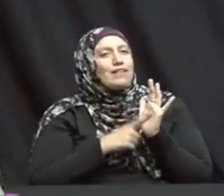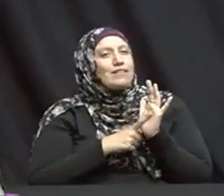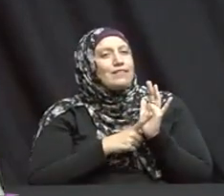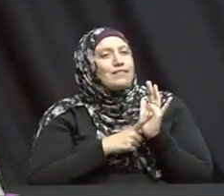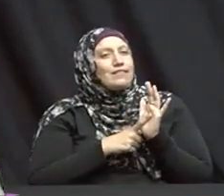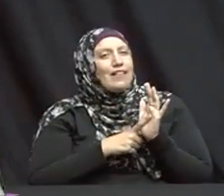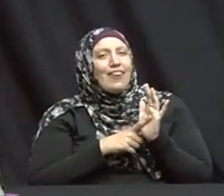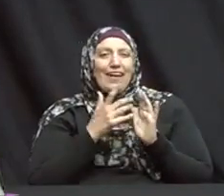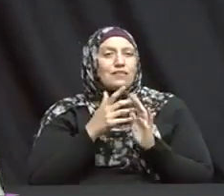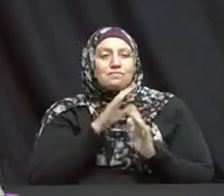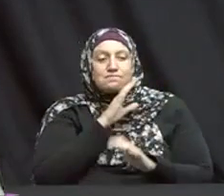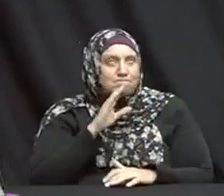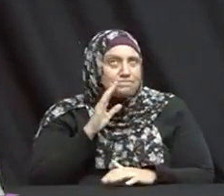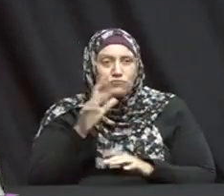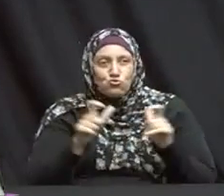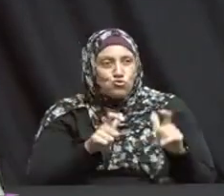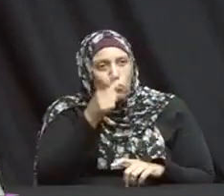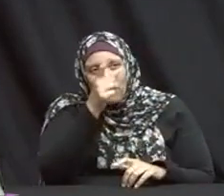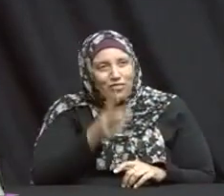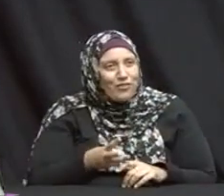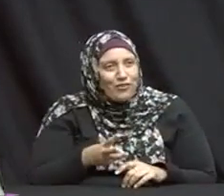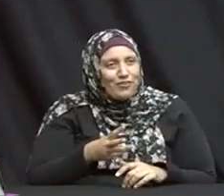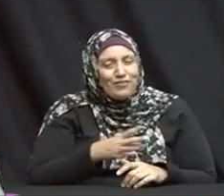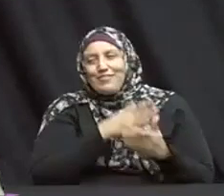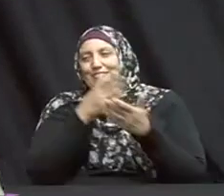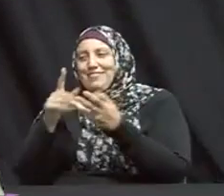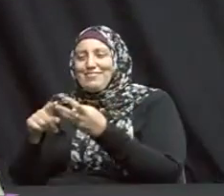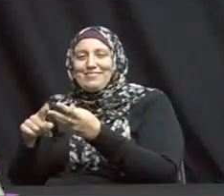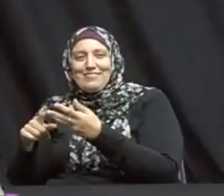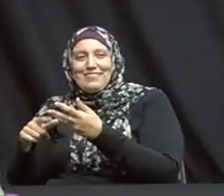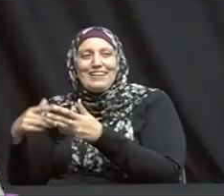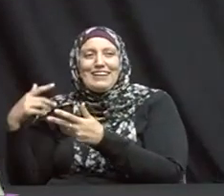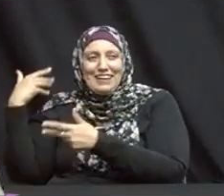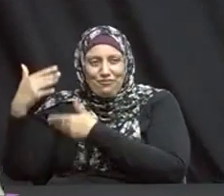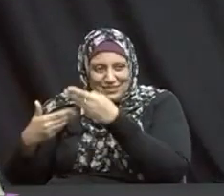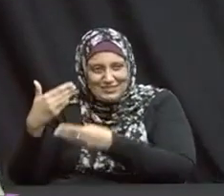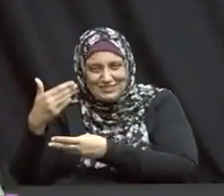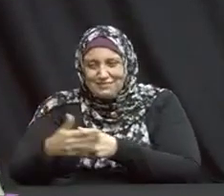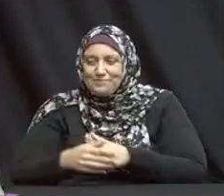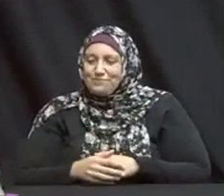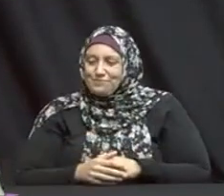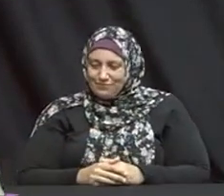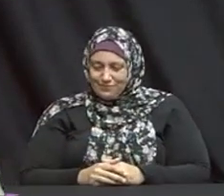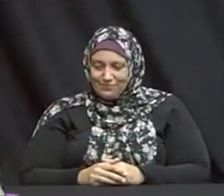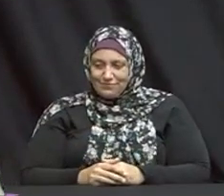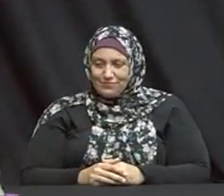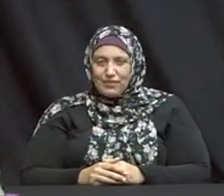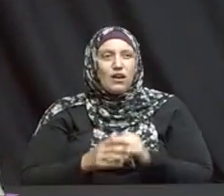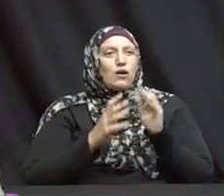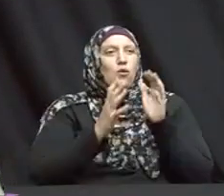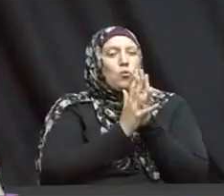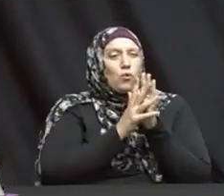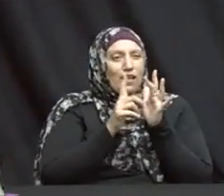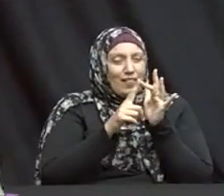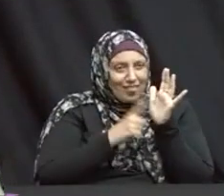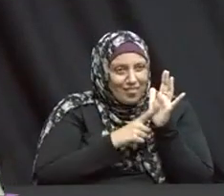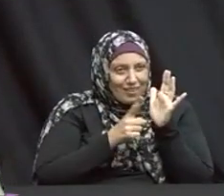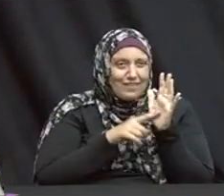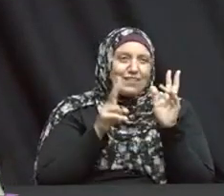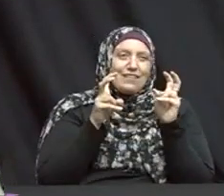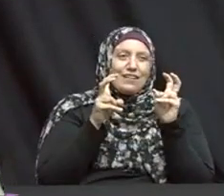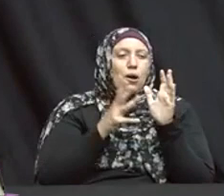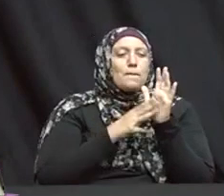the law of inheritance. We mentioned quickly that in certain, by default, will is mustahab, is a mustahab act. In